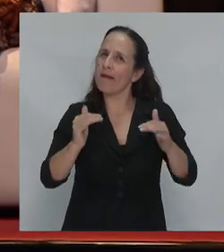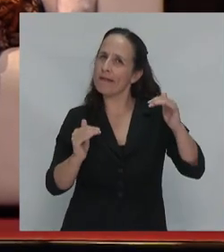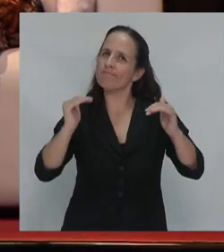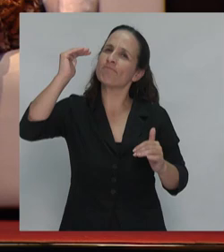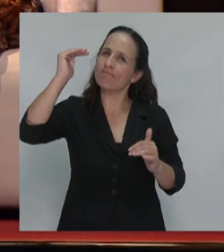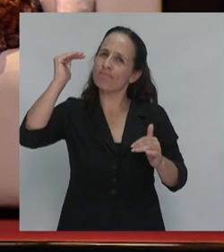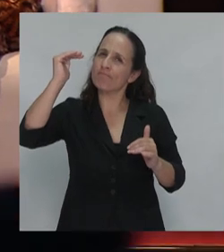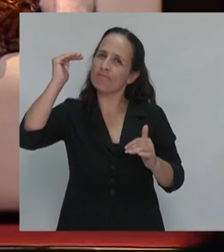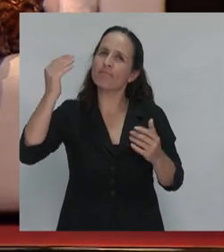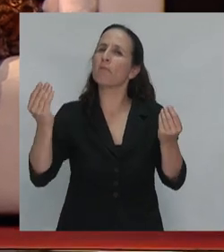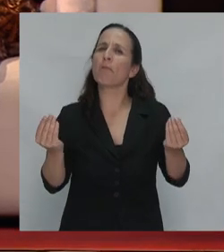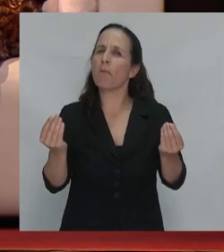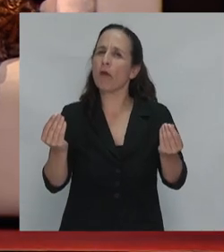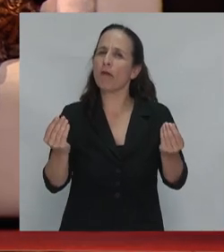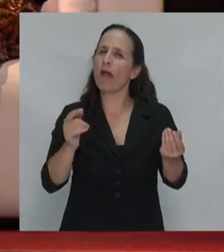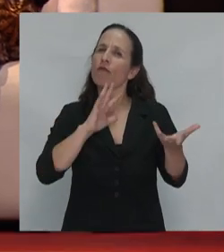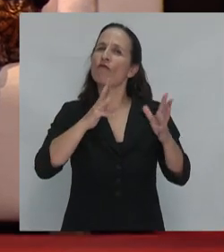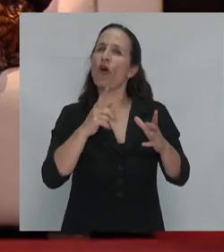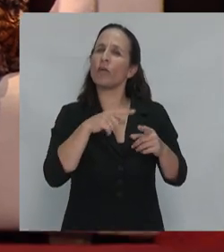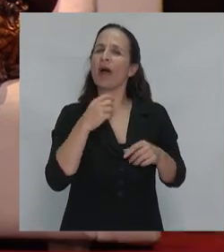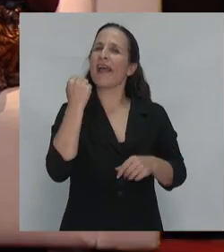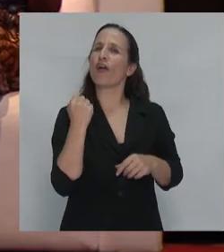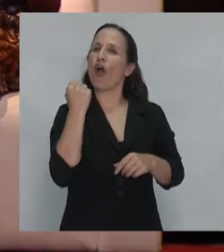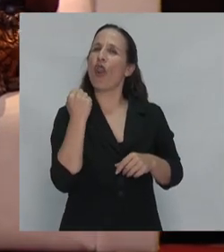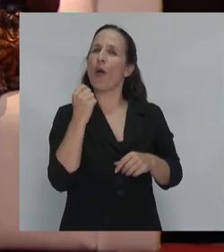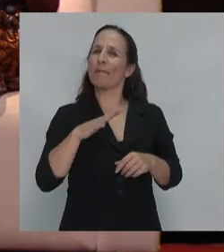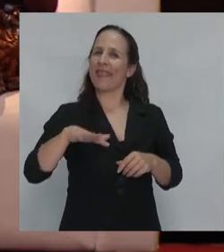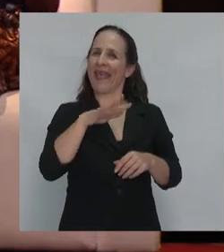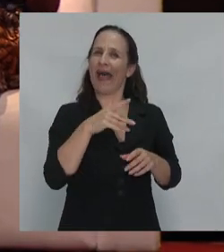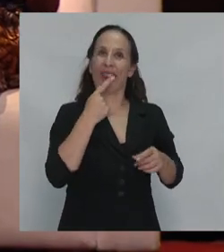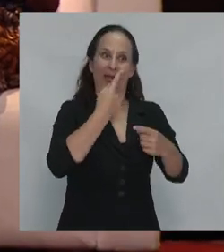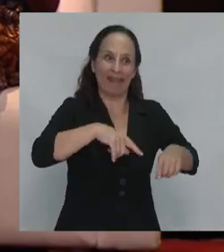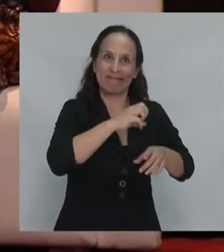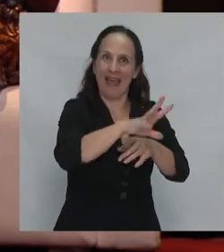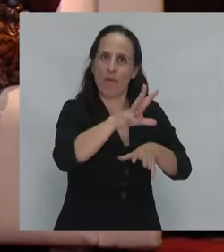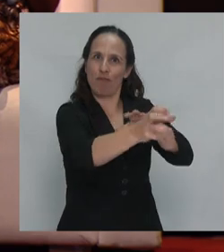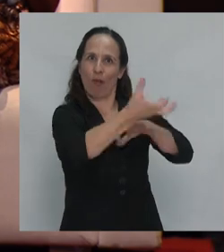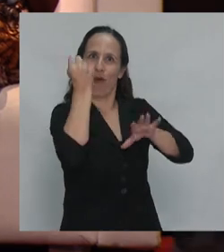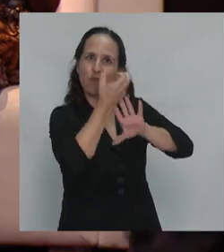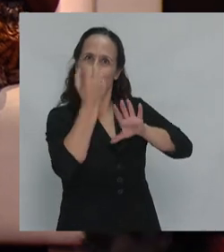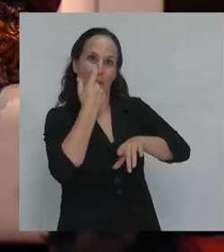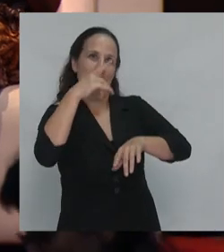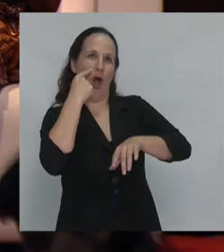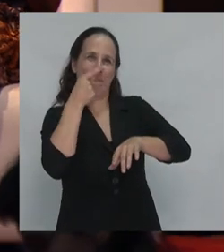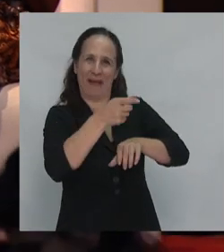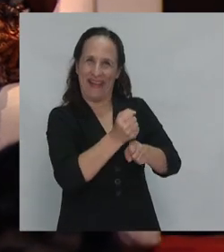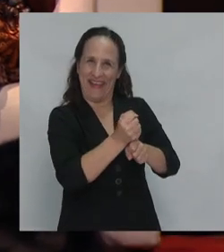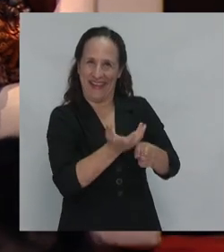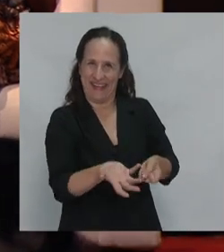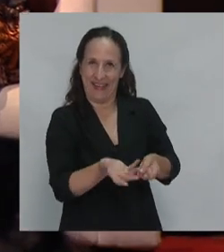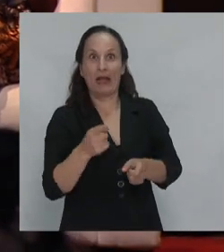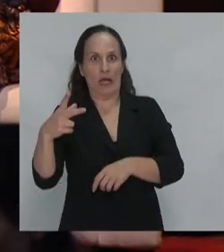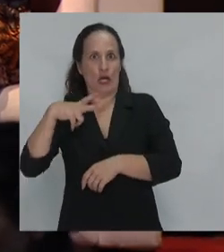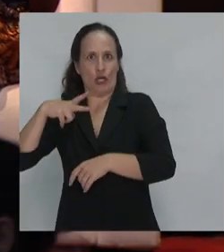Women are at the bottom. The rich make their super, super wealth on the backs of poor